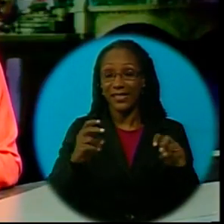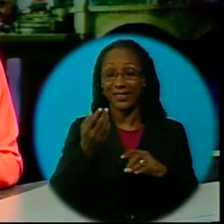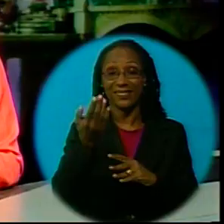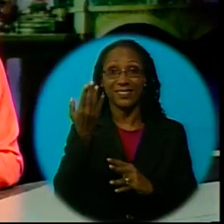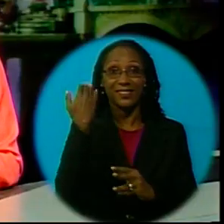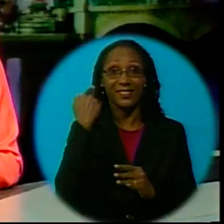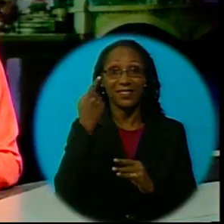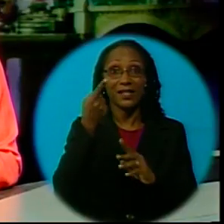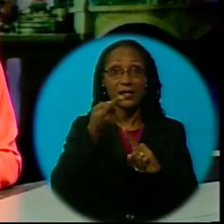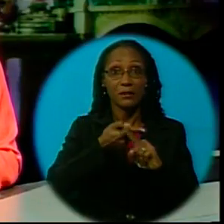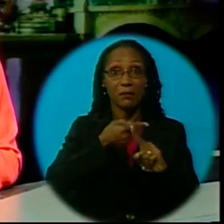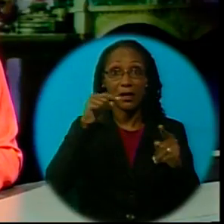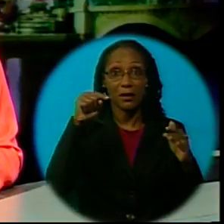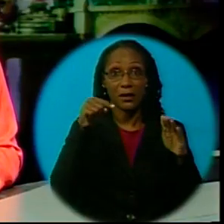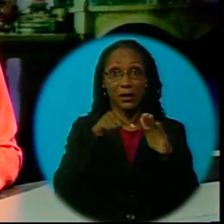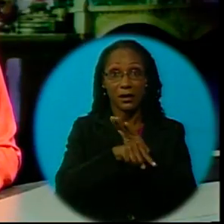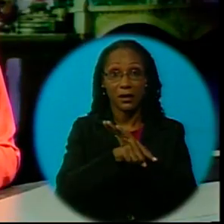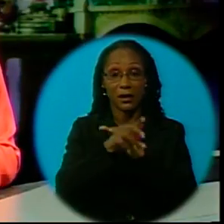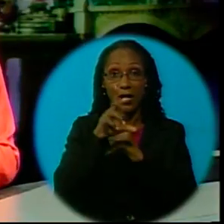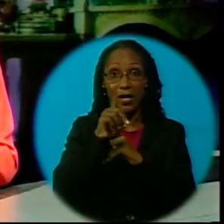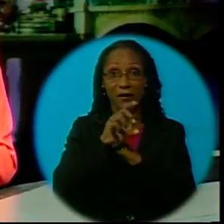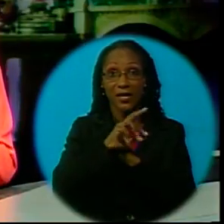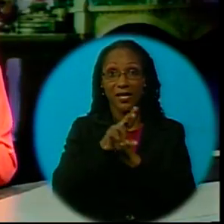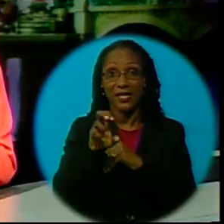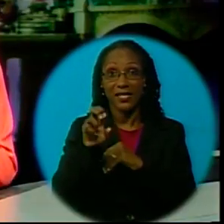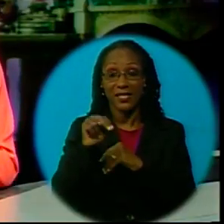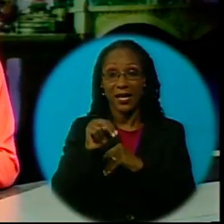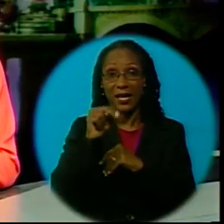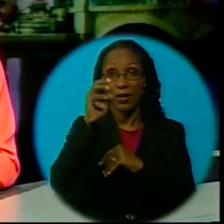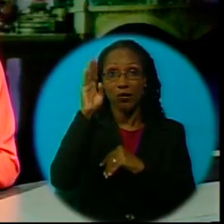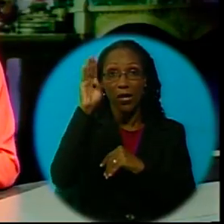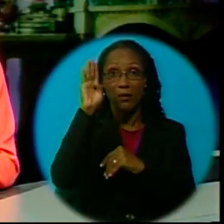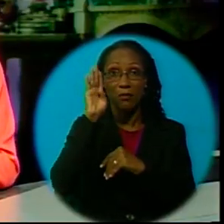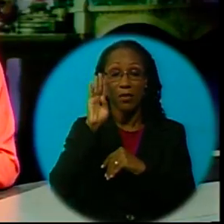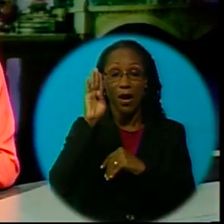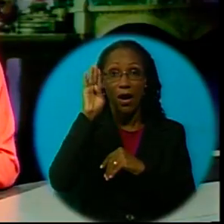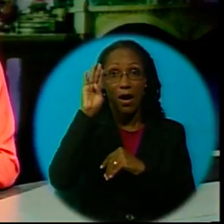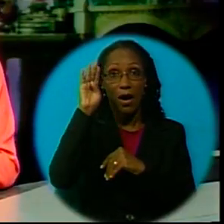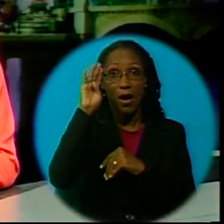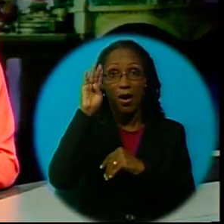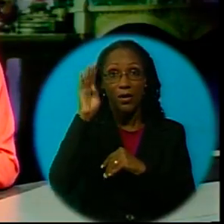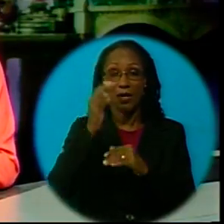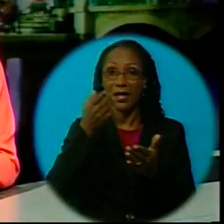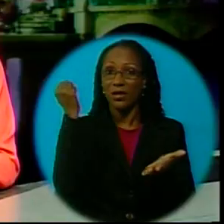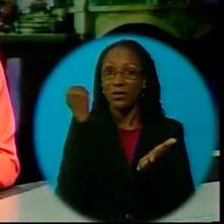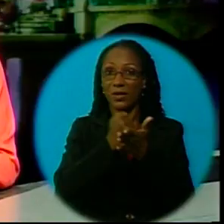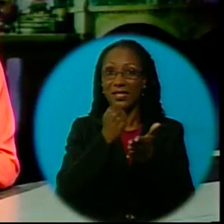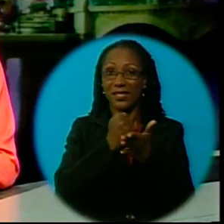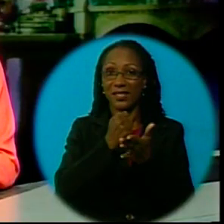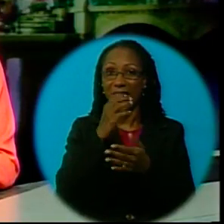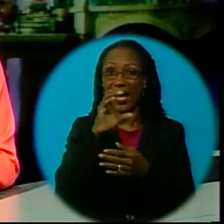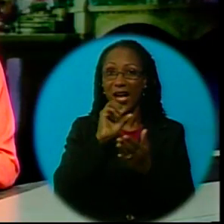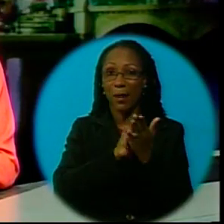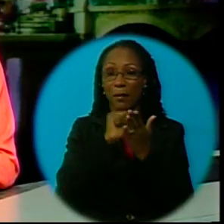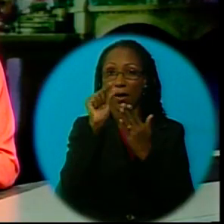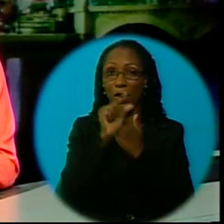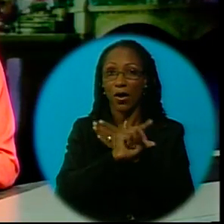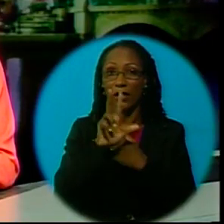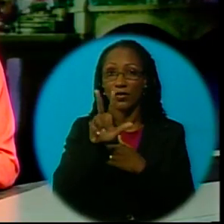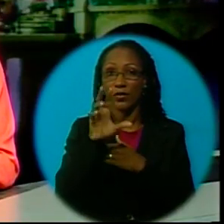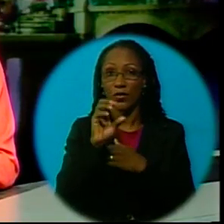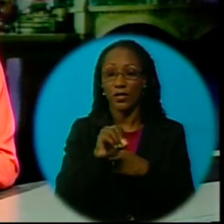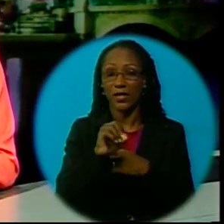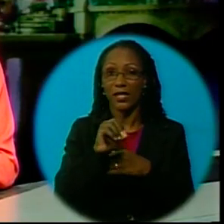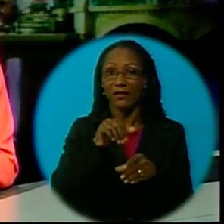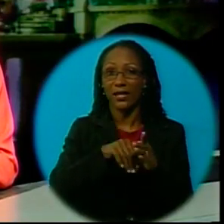Brown. The 24-year-old was fatally stabbed while at Oistins on August 30th. Police have not yet revealed any